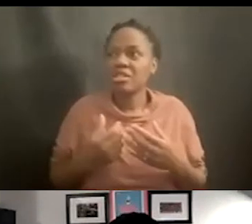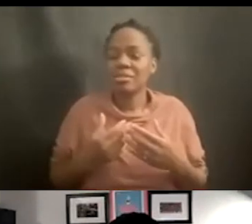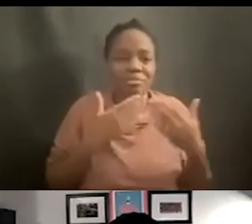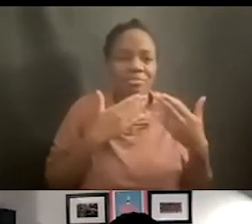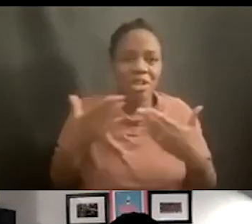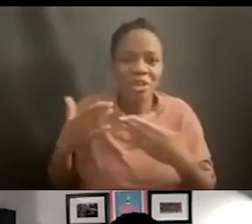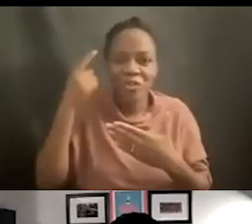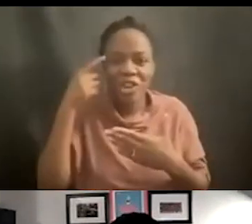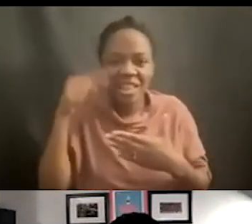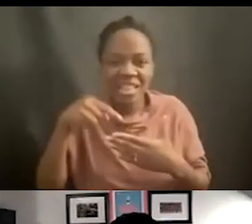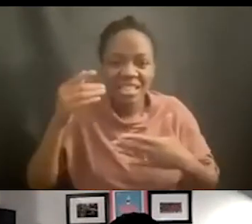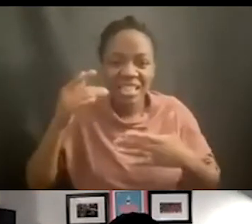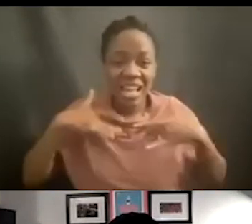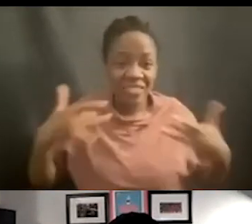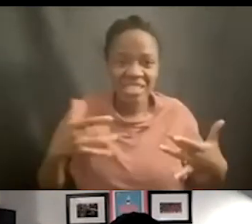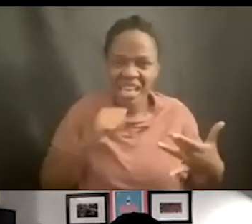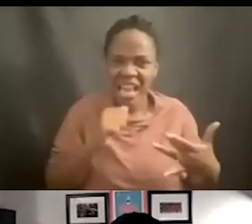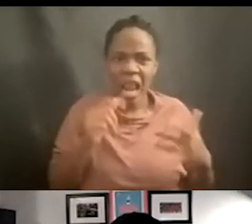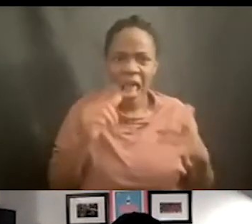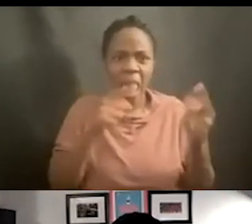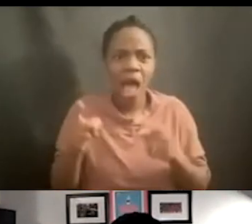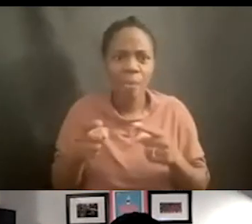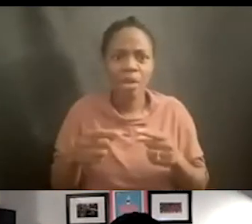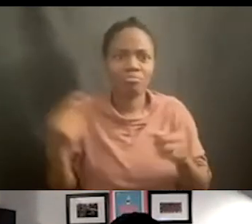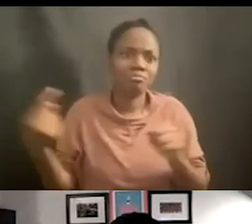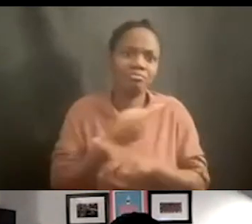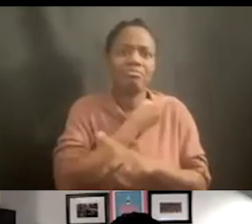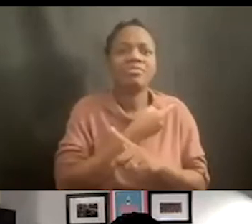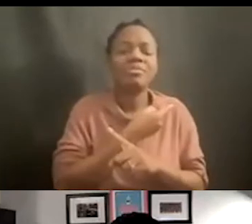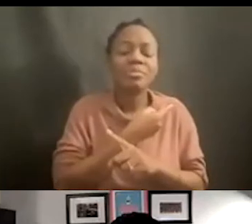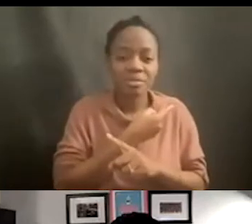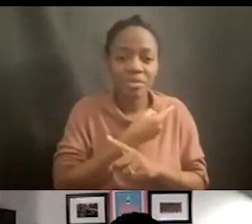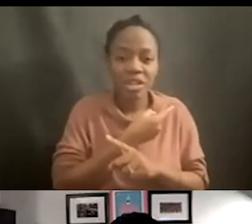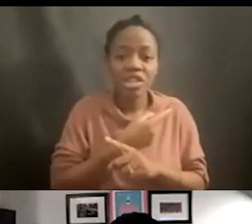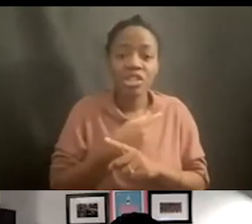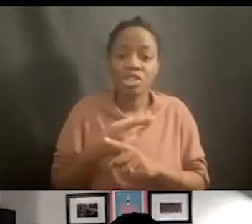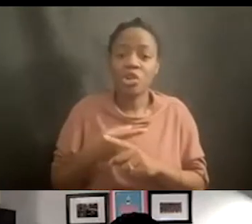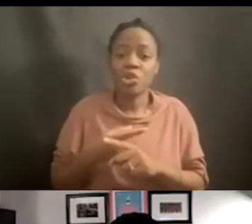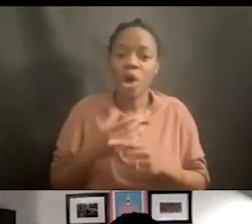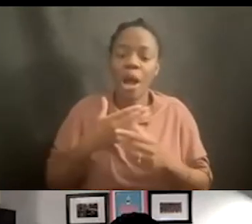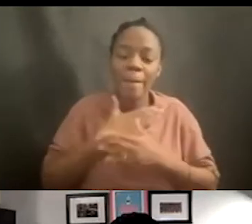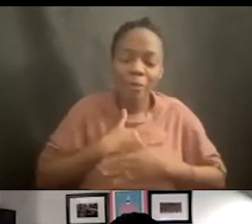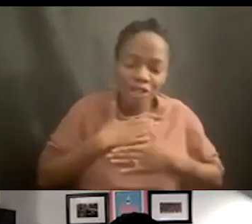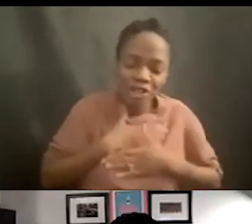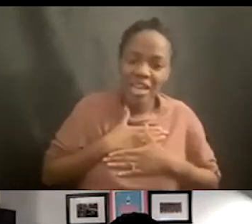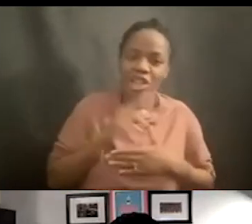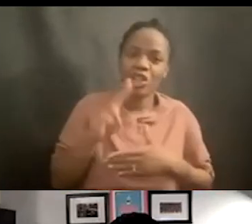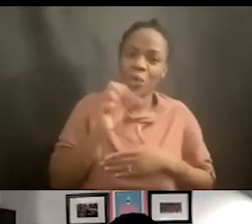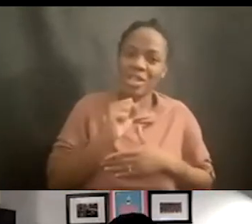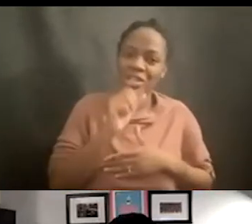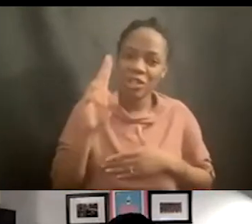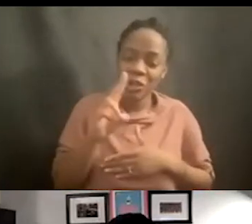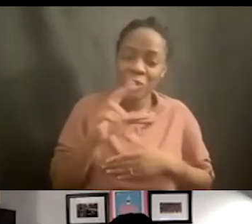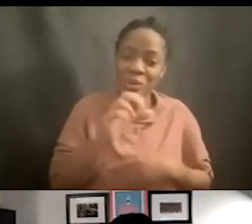Events like this don't just happen on their own. So sincere appreciation to the University Student Union staff, including, and I see she's